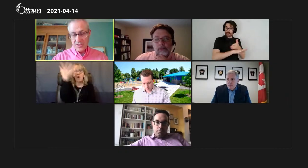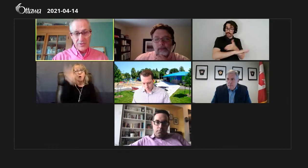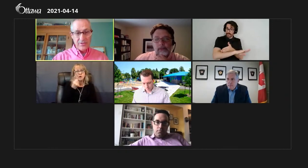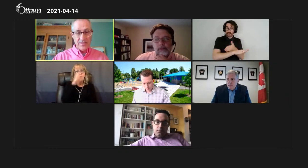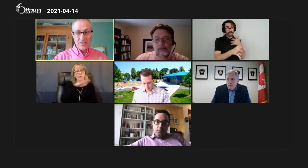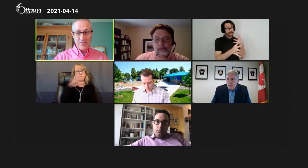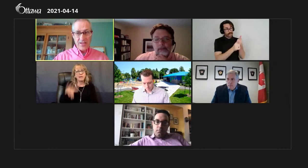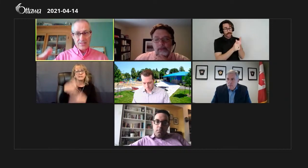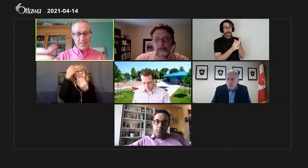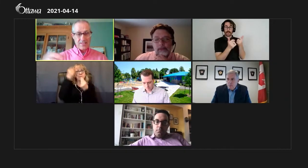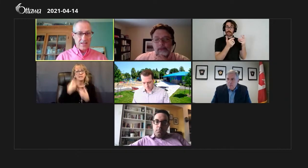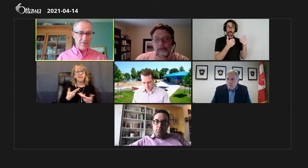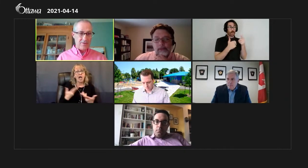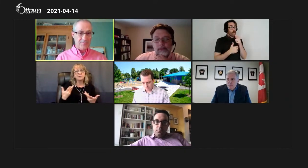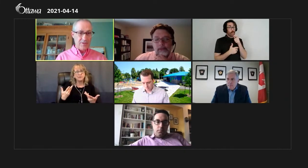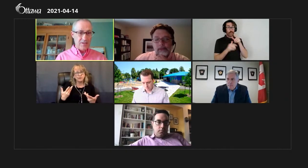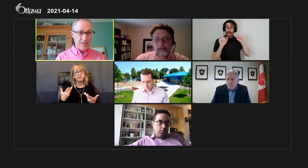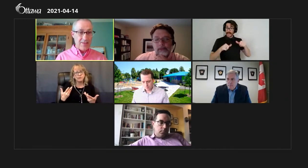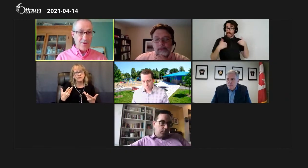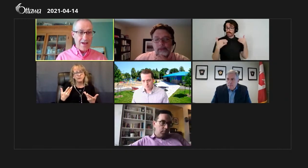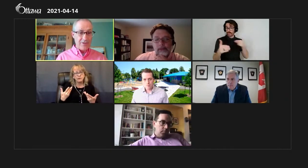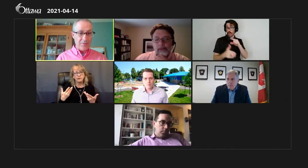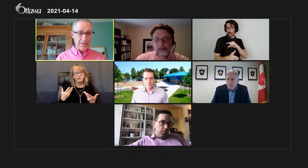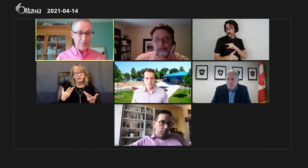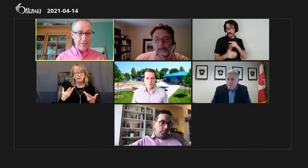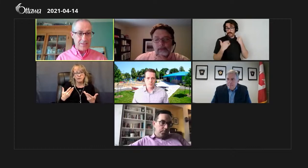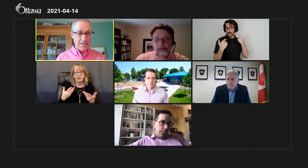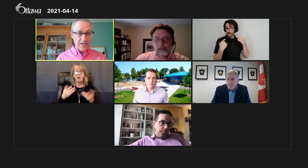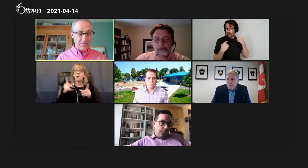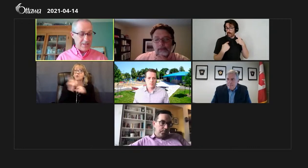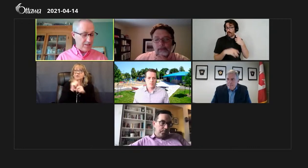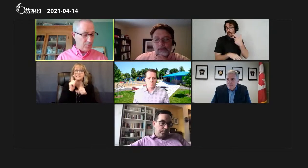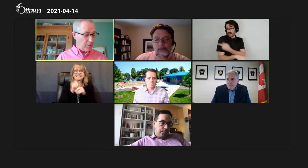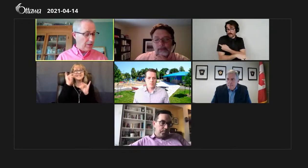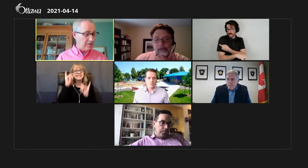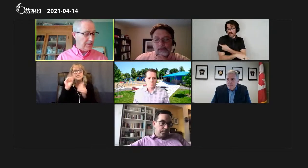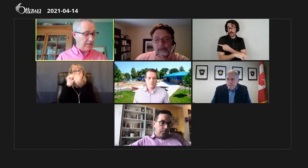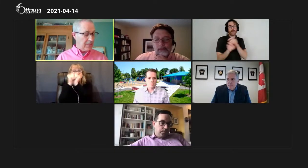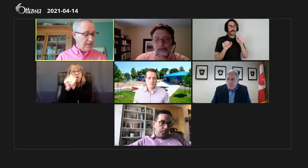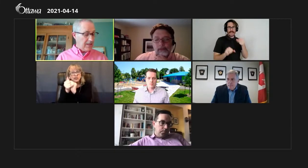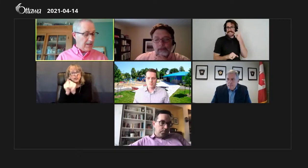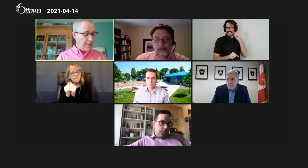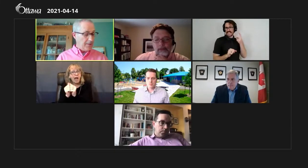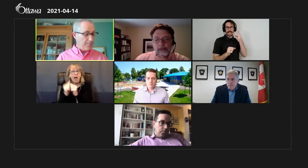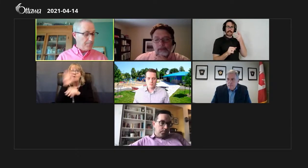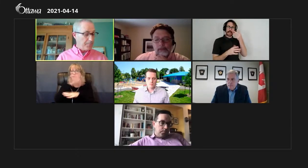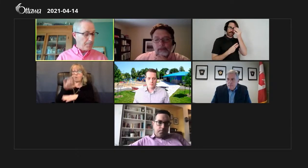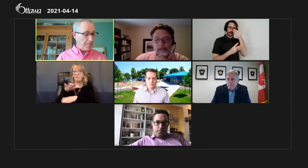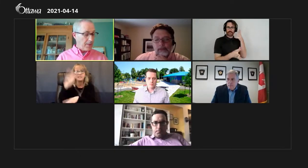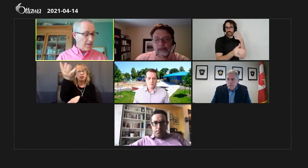in eligibility. So that's another avenue that people can stay up to date quite quickly.